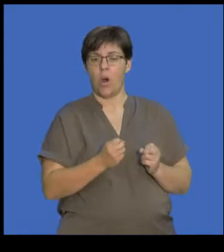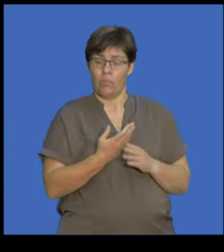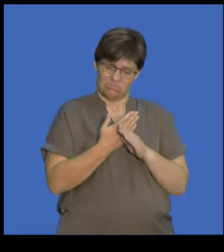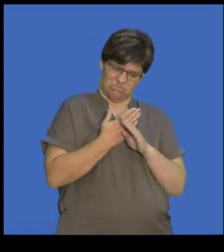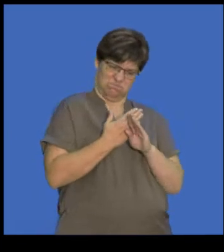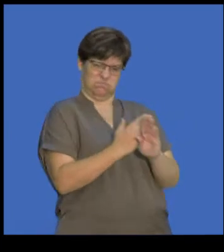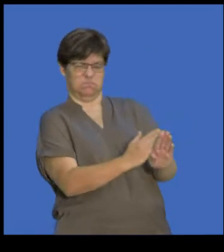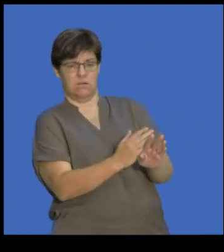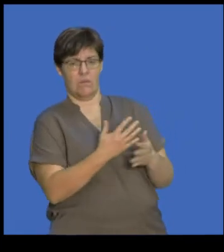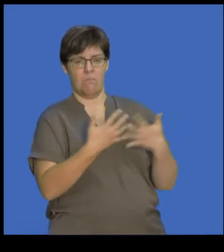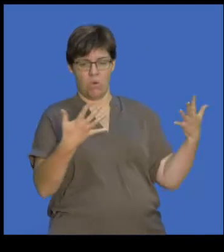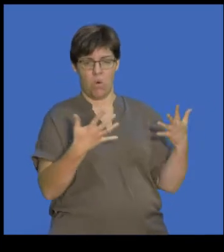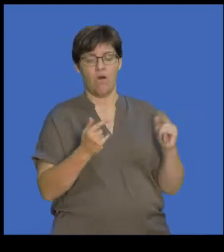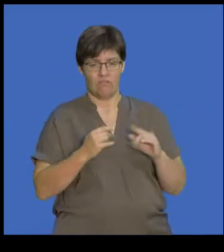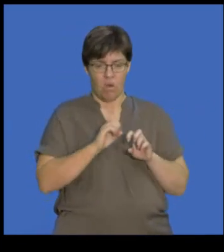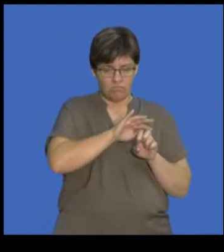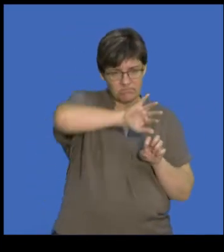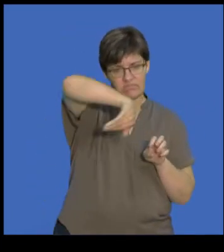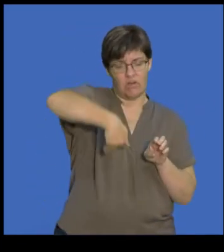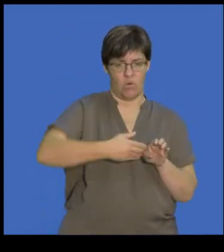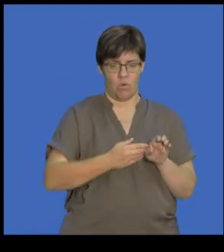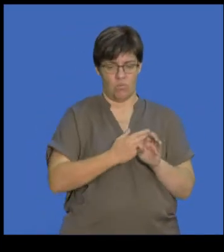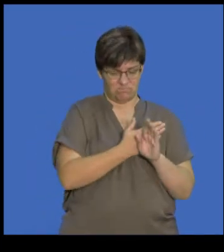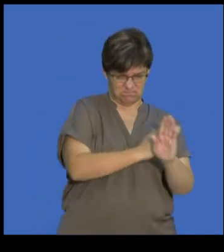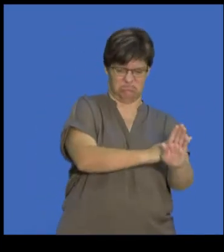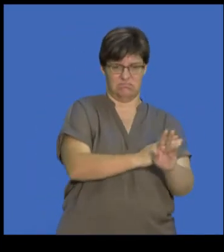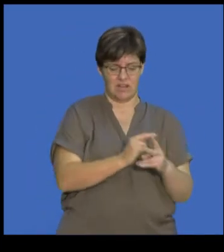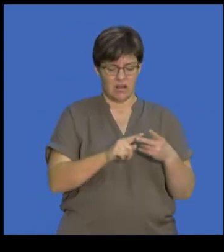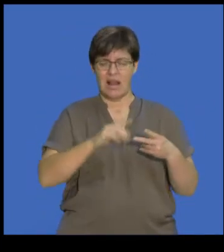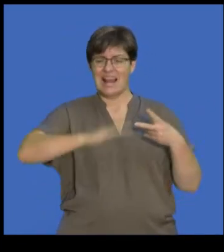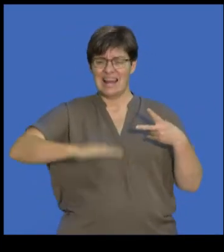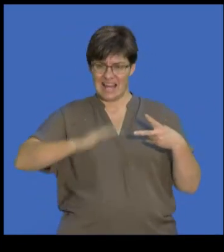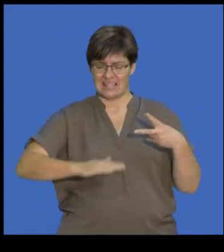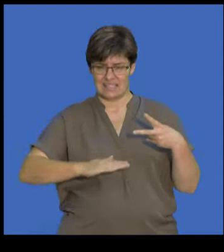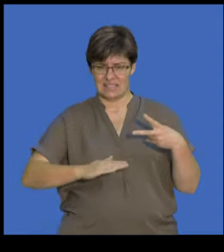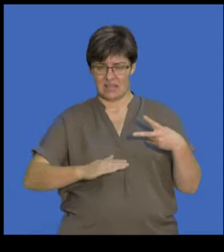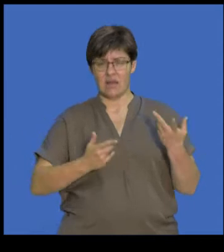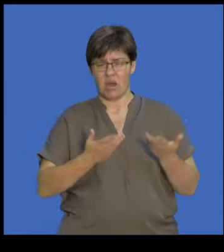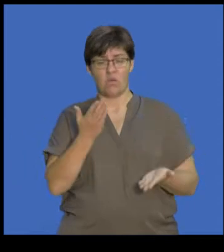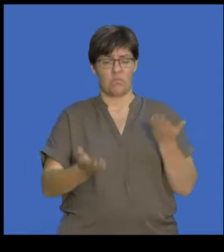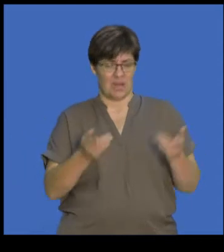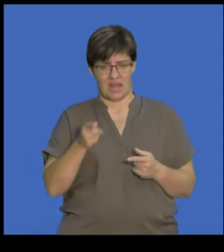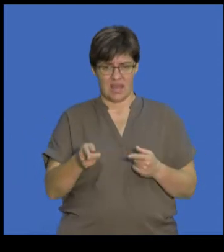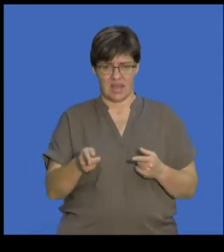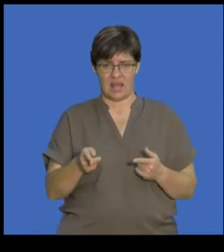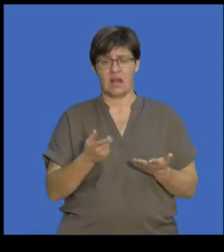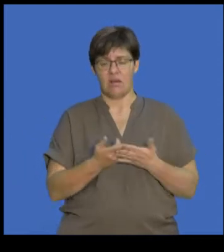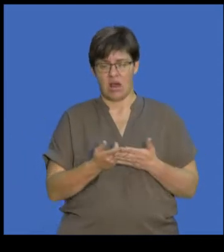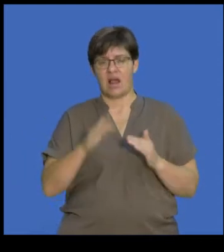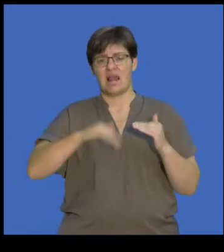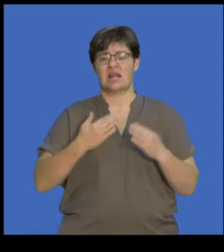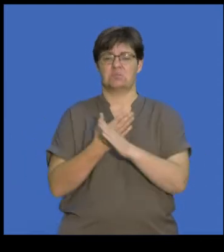opposition to the current flow, okay? While those that offer lesser resistance, by comparison, they offer